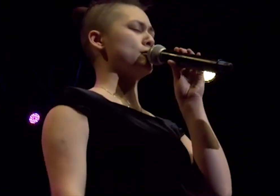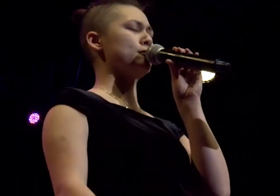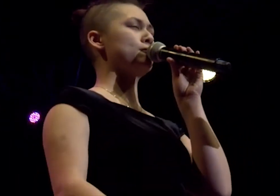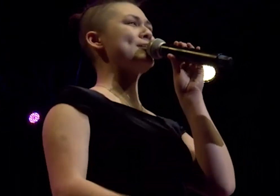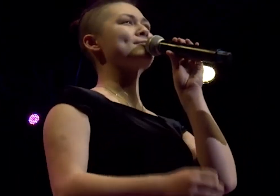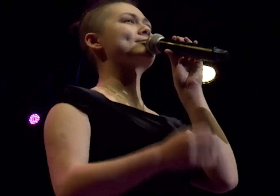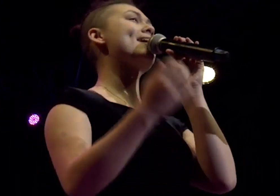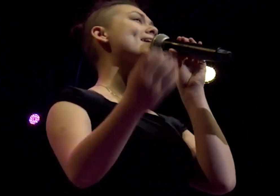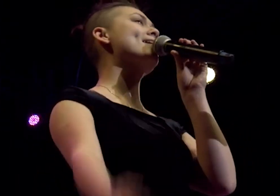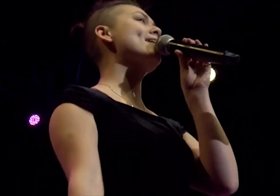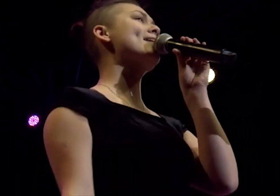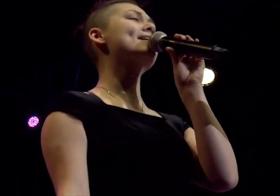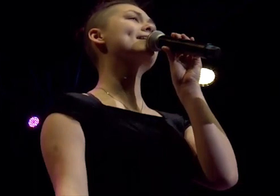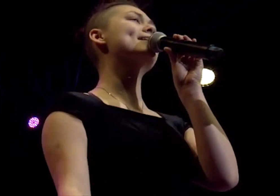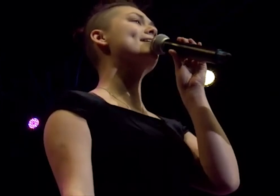you'll feel